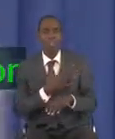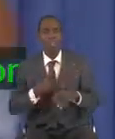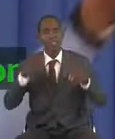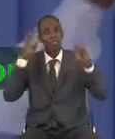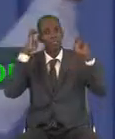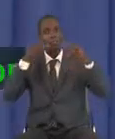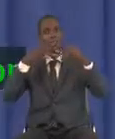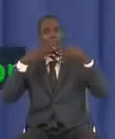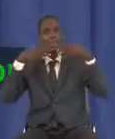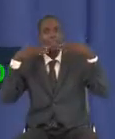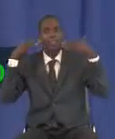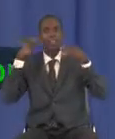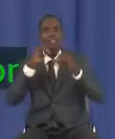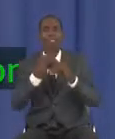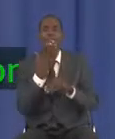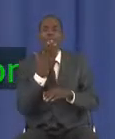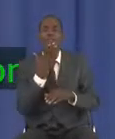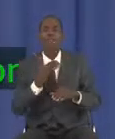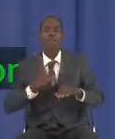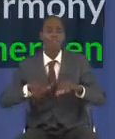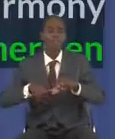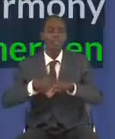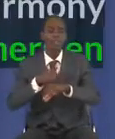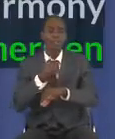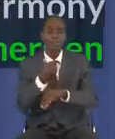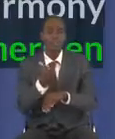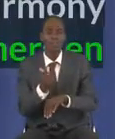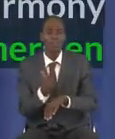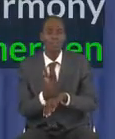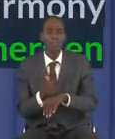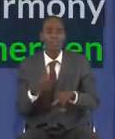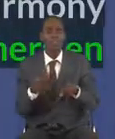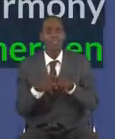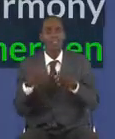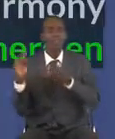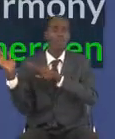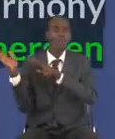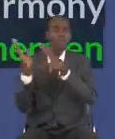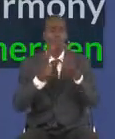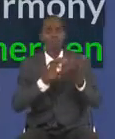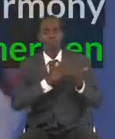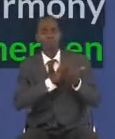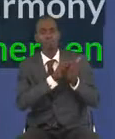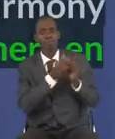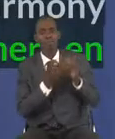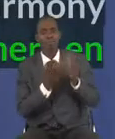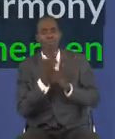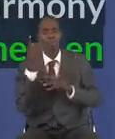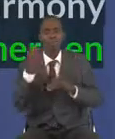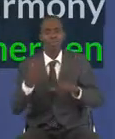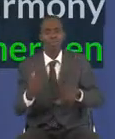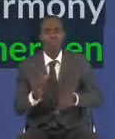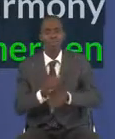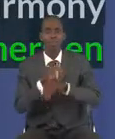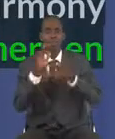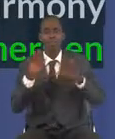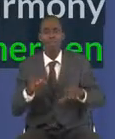And he smiles in sweet approval as the waves crash to the rocks in the